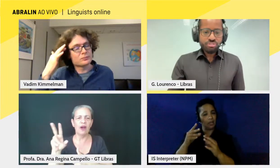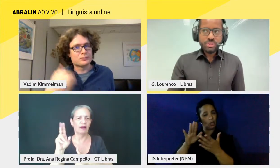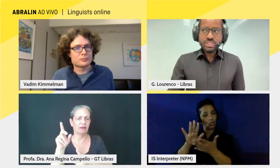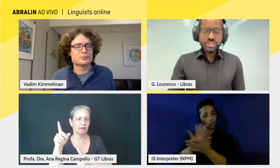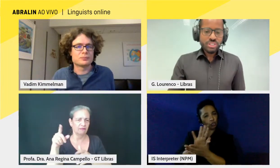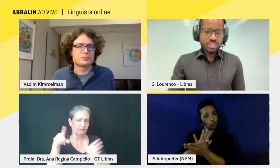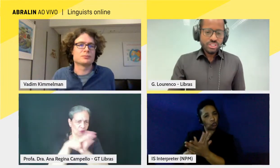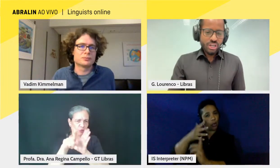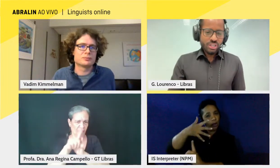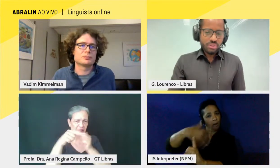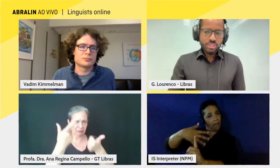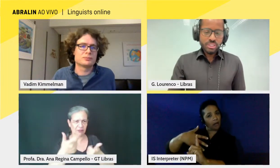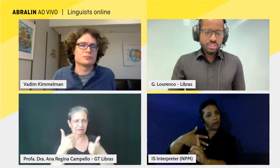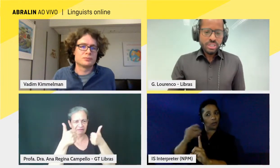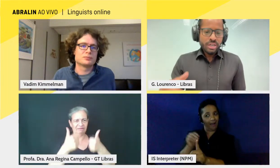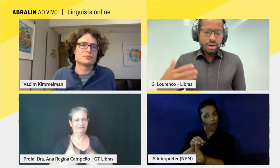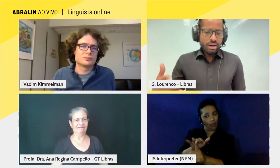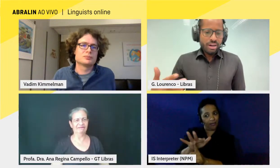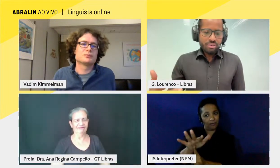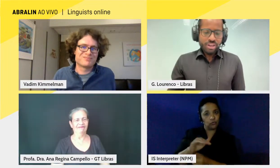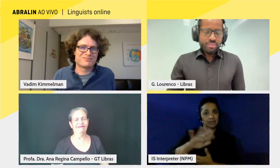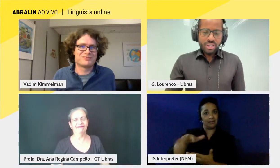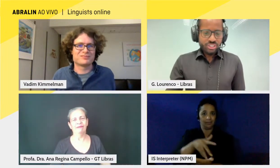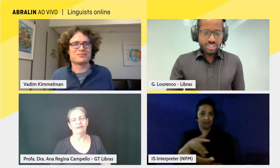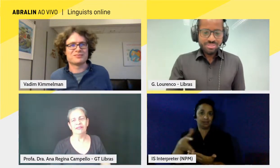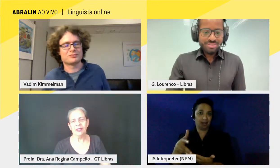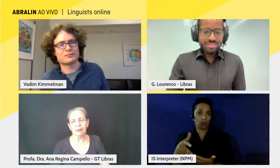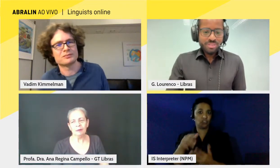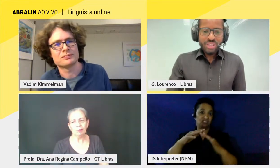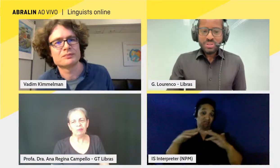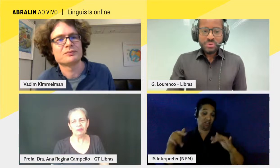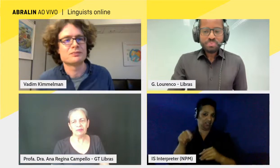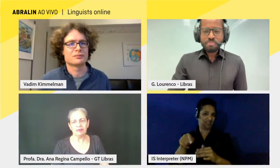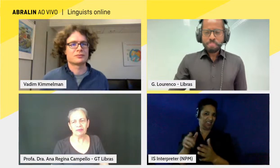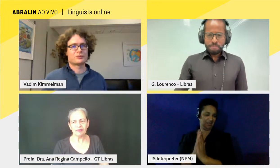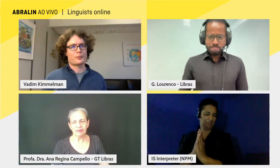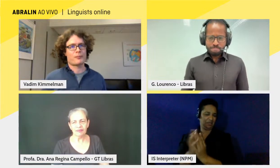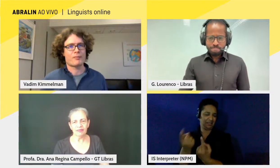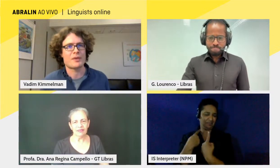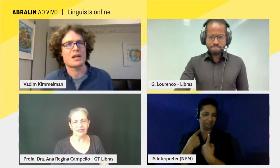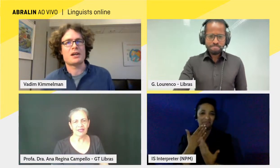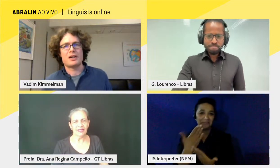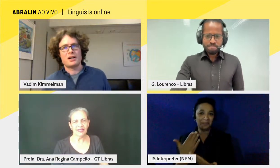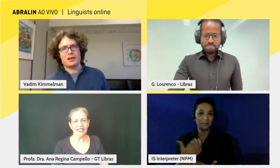of influences in sign language variation? Thank you.